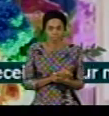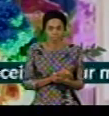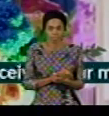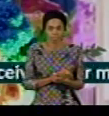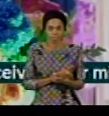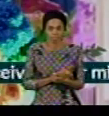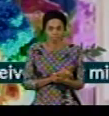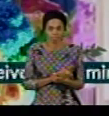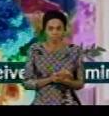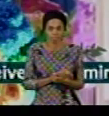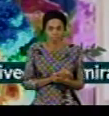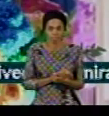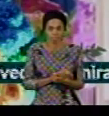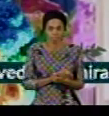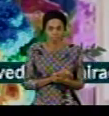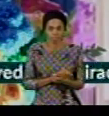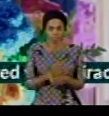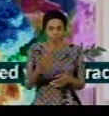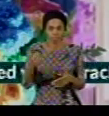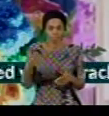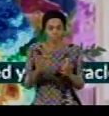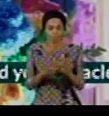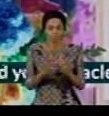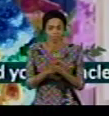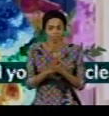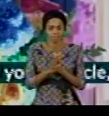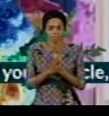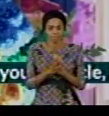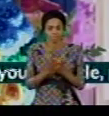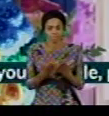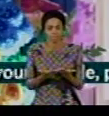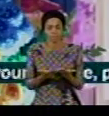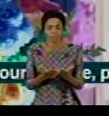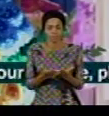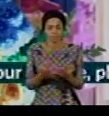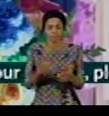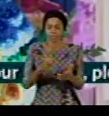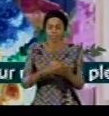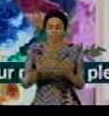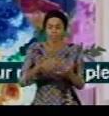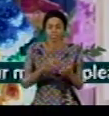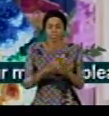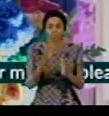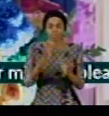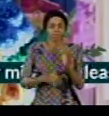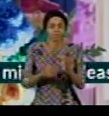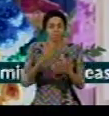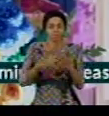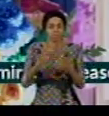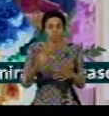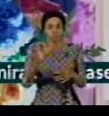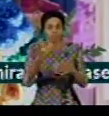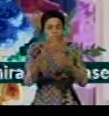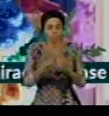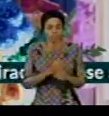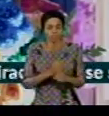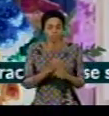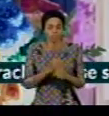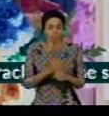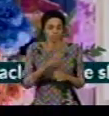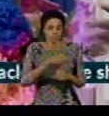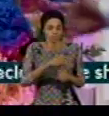what shall he profit a man that you get from this world and lost our soul I tell you today